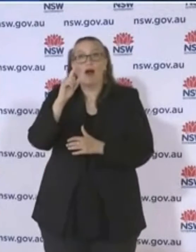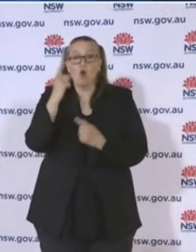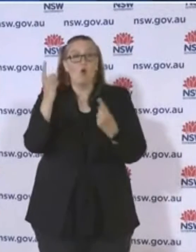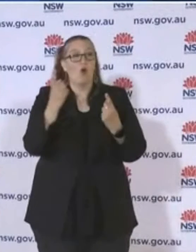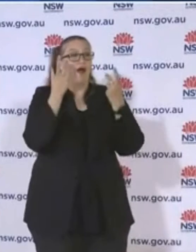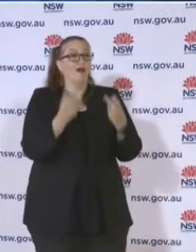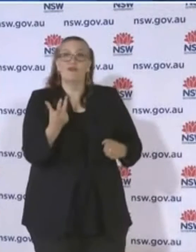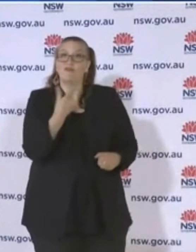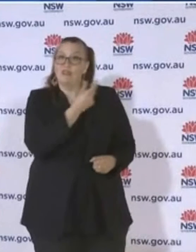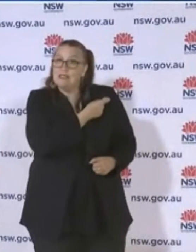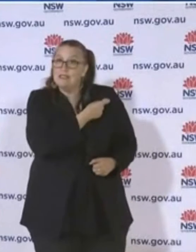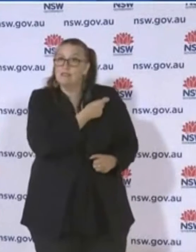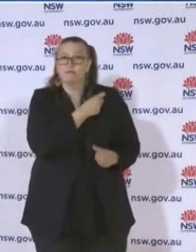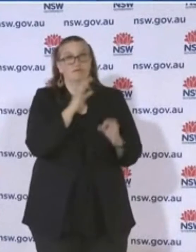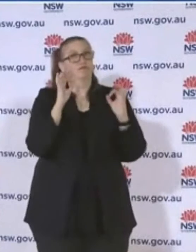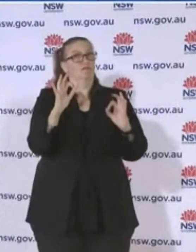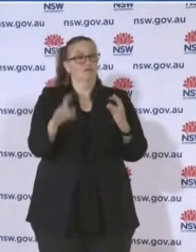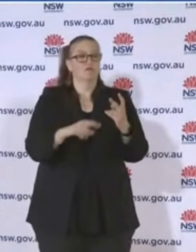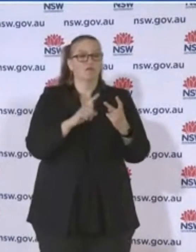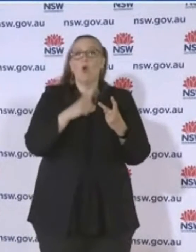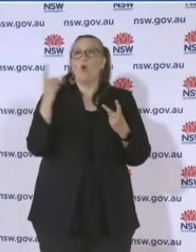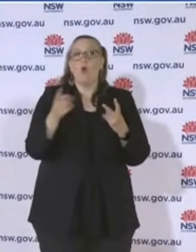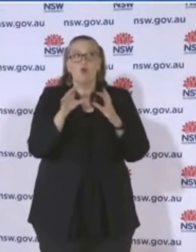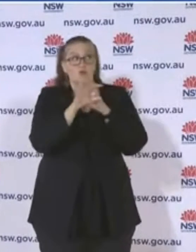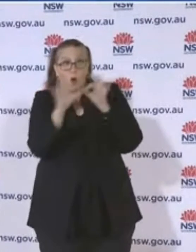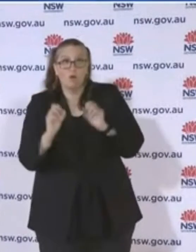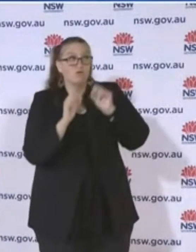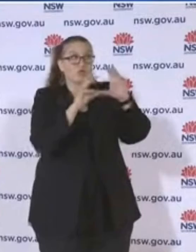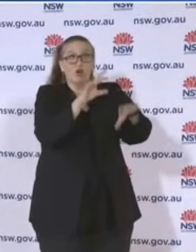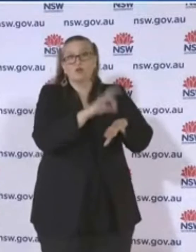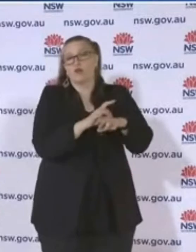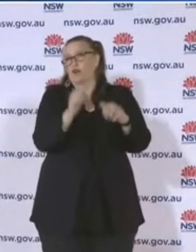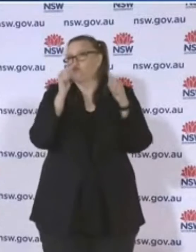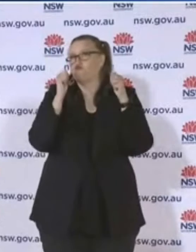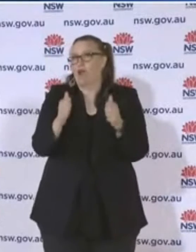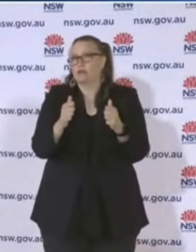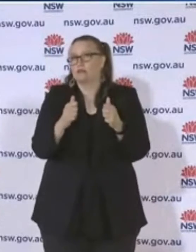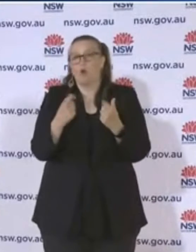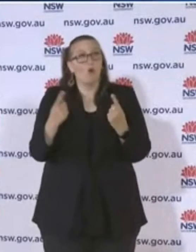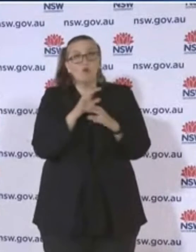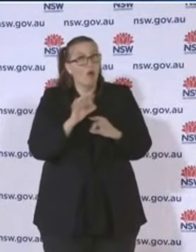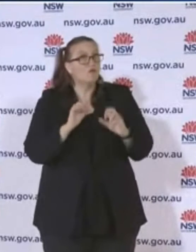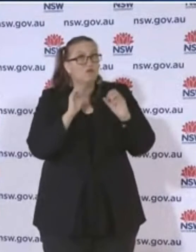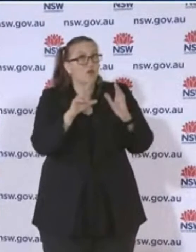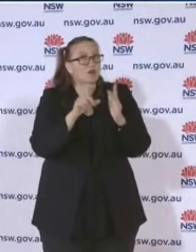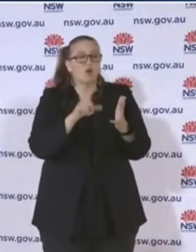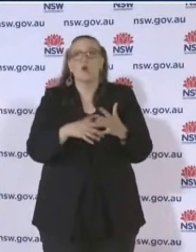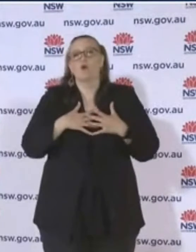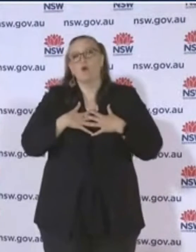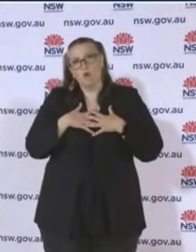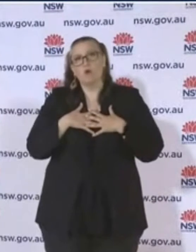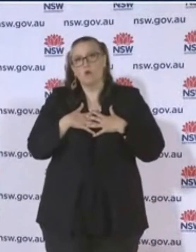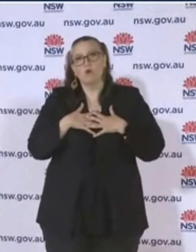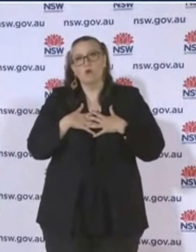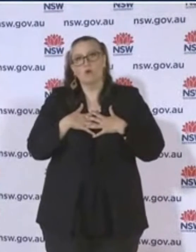many people are we keeping out of hospital and out of intensive care. And that is what is really important for us moving forward. There's no doubt that we have to come to terms